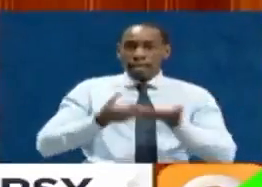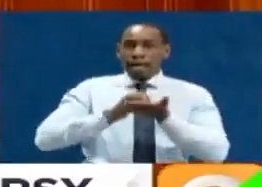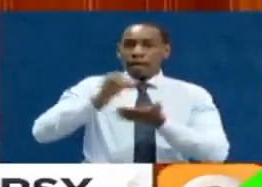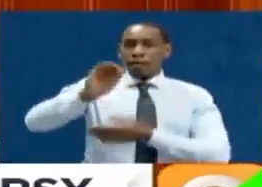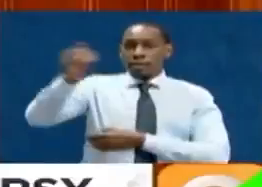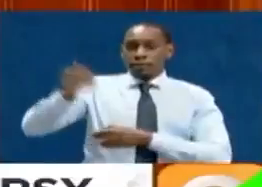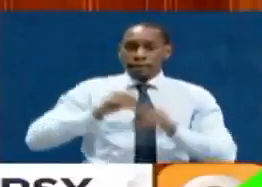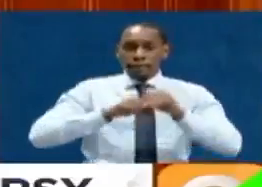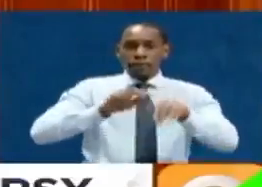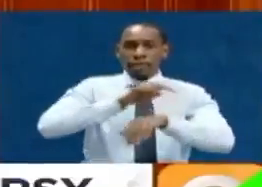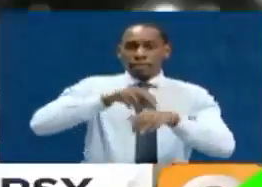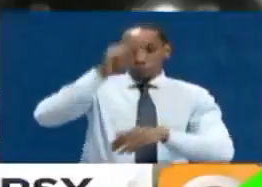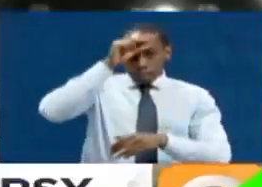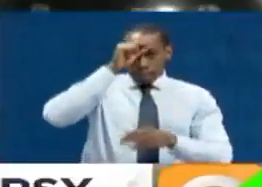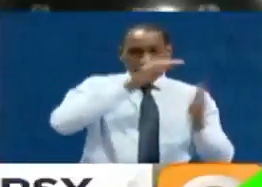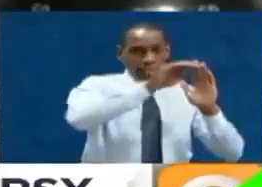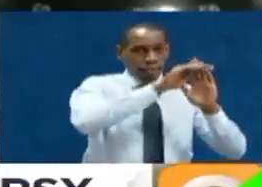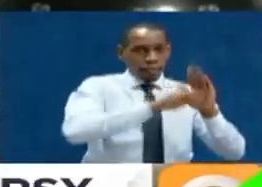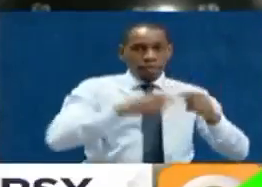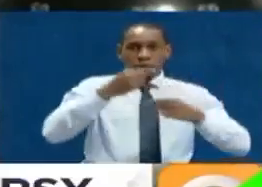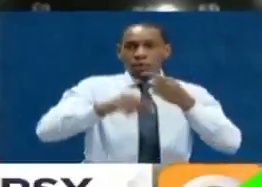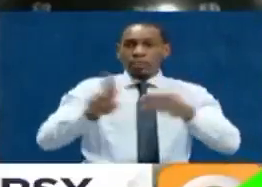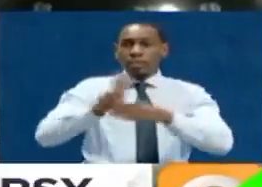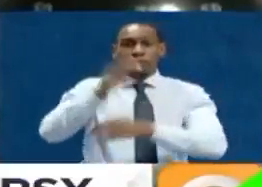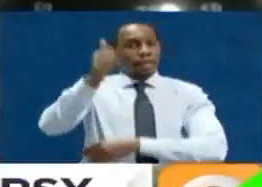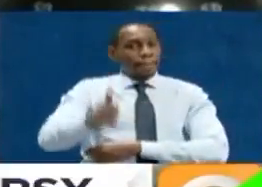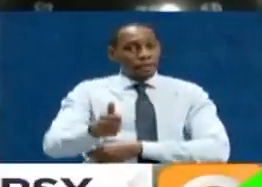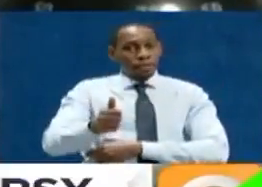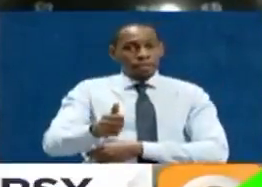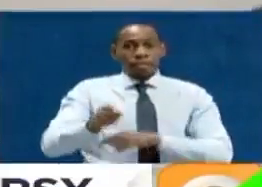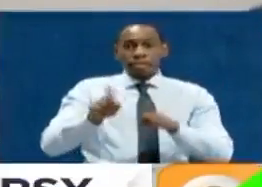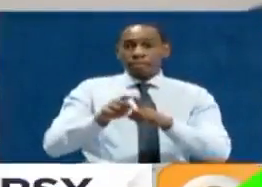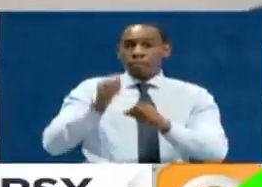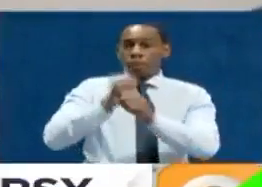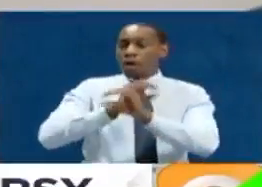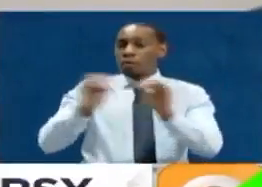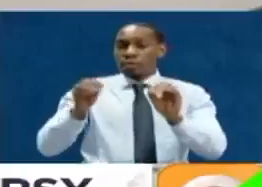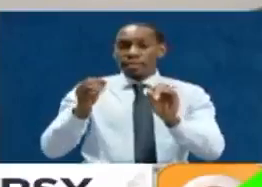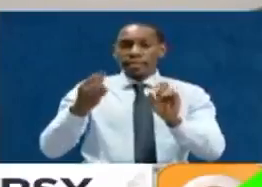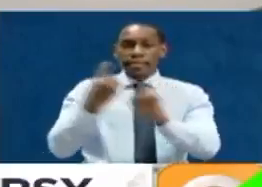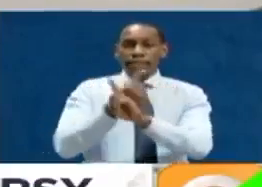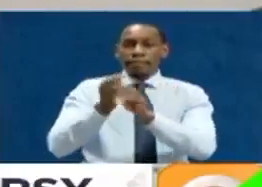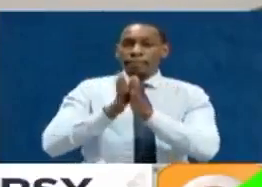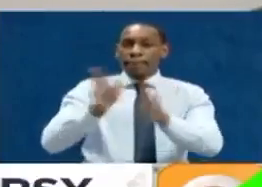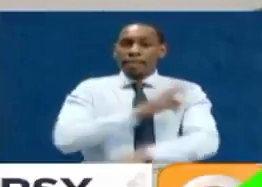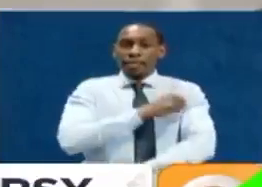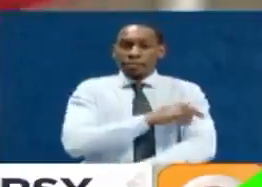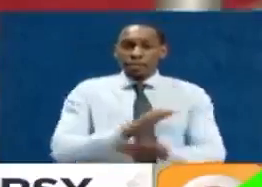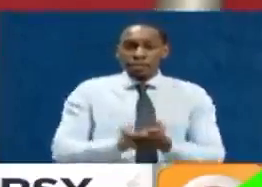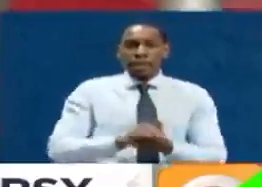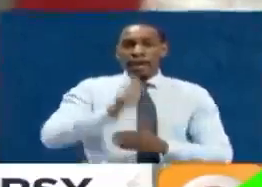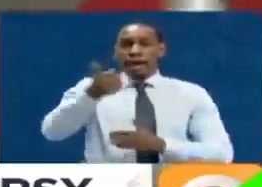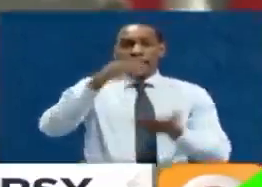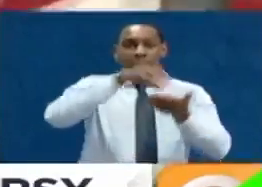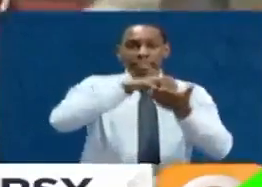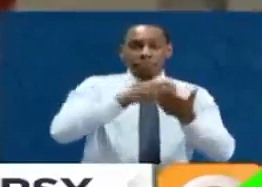counties under the national government scheme continue lying idle or are dysfunctional in several public hospitals. In some